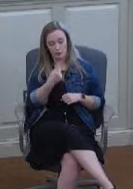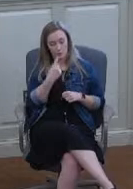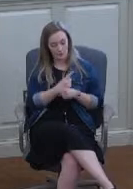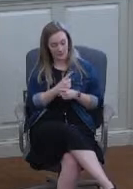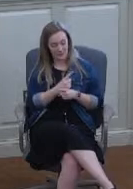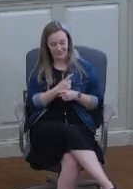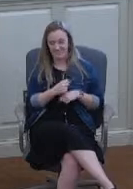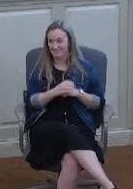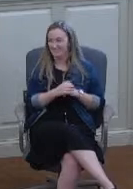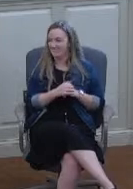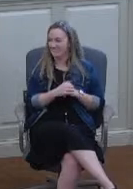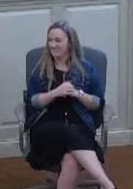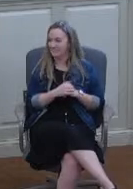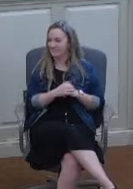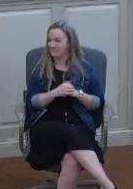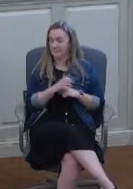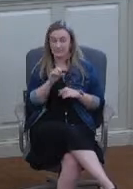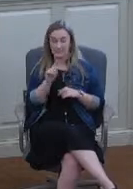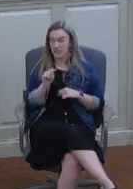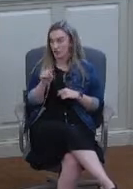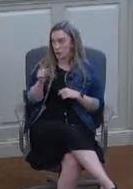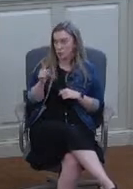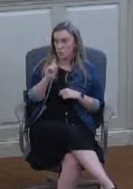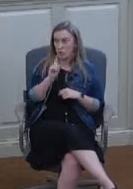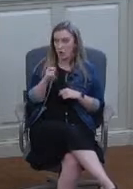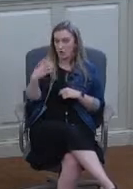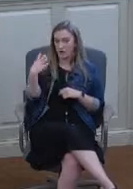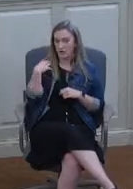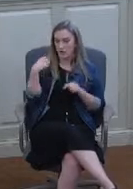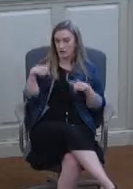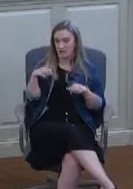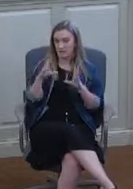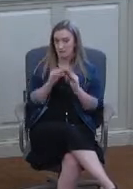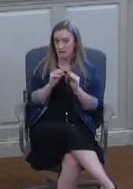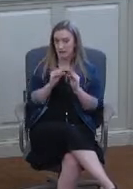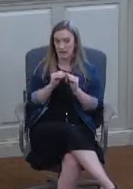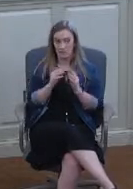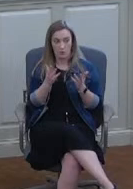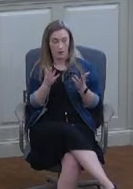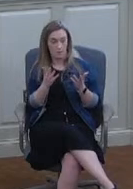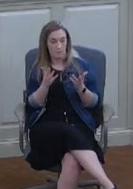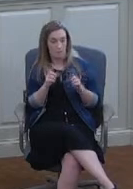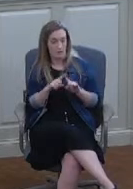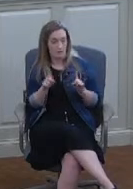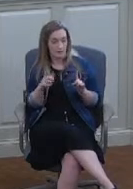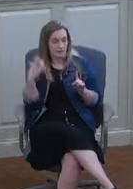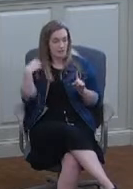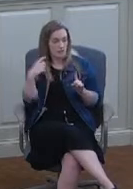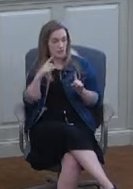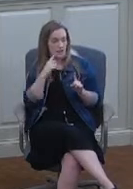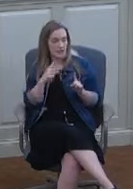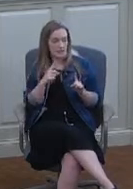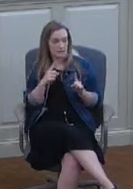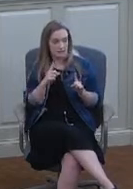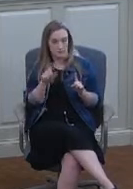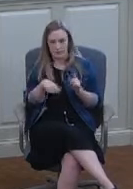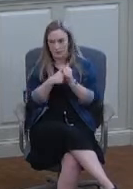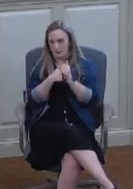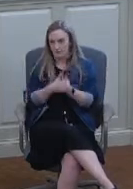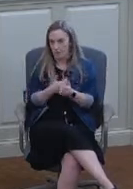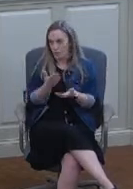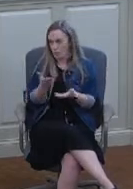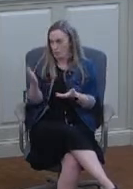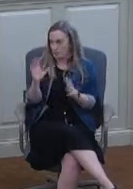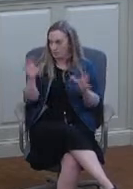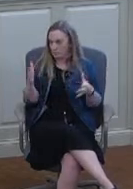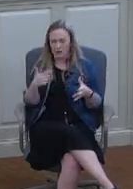live. So, I mean, you're the chair of this meeting. Well, but the chair is at the liberty of the entire I